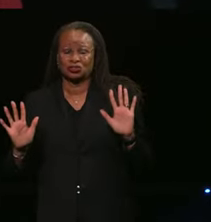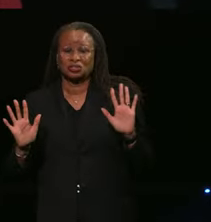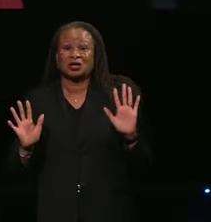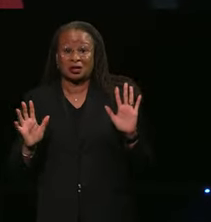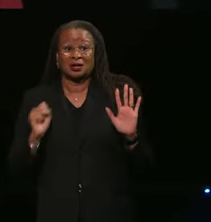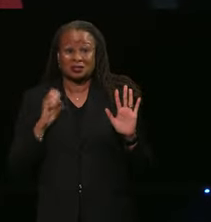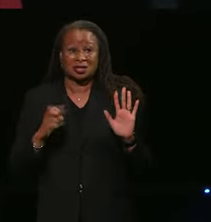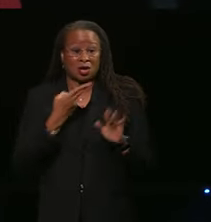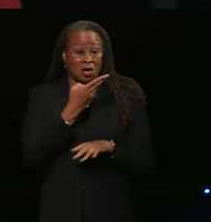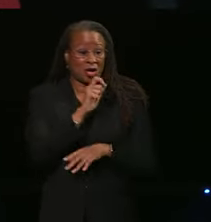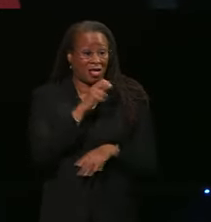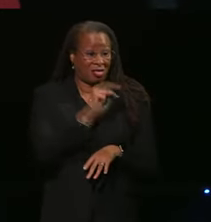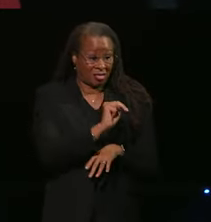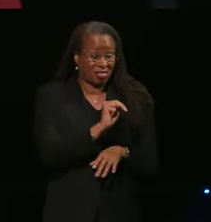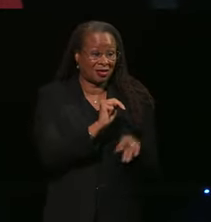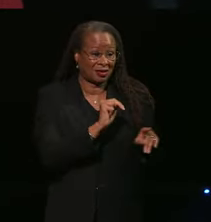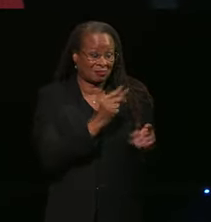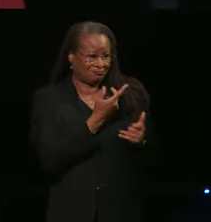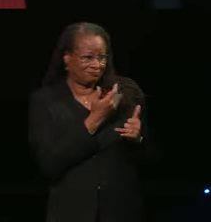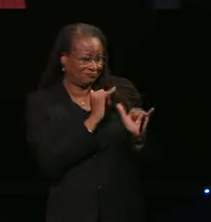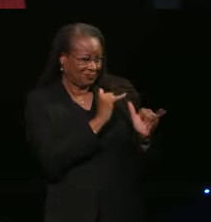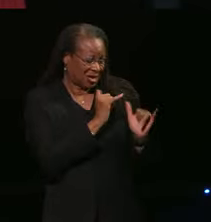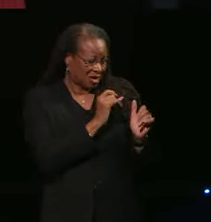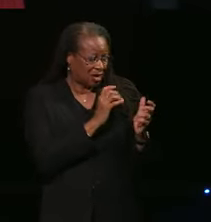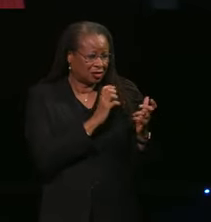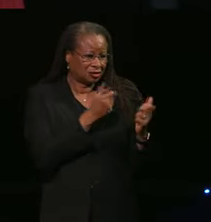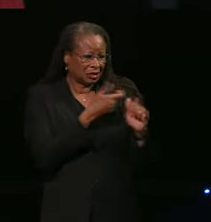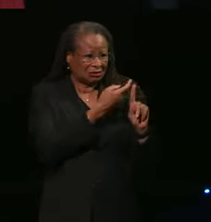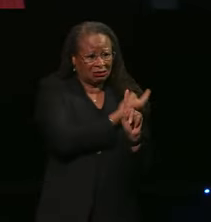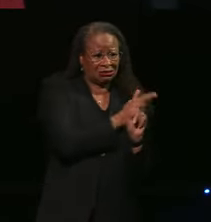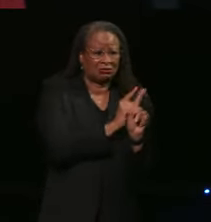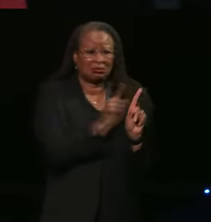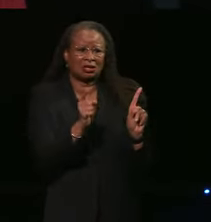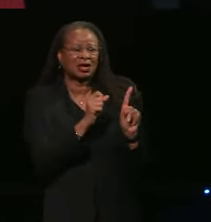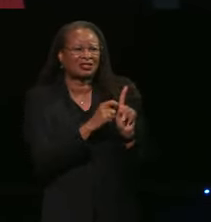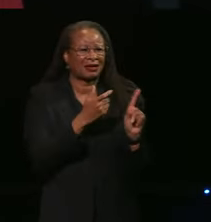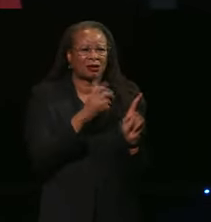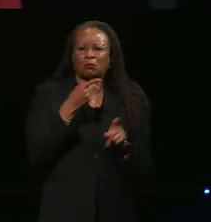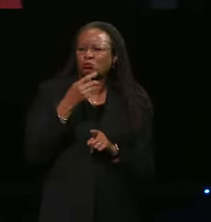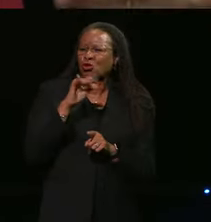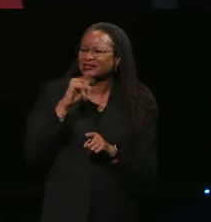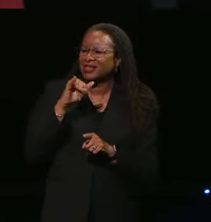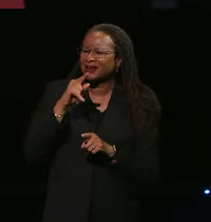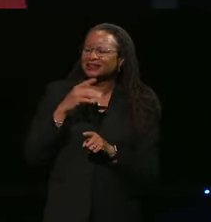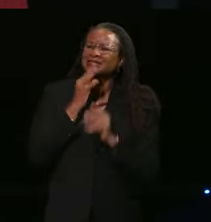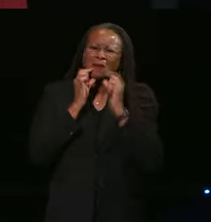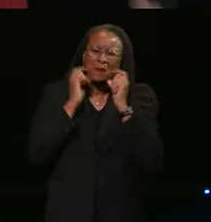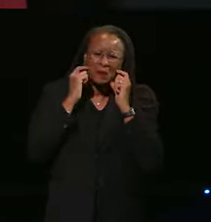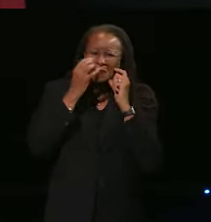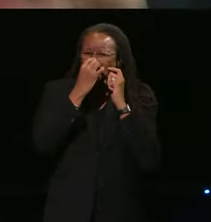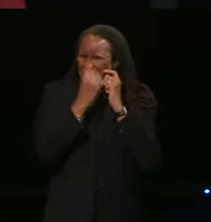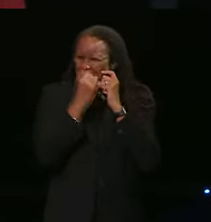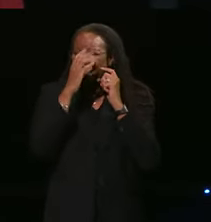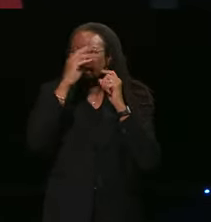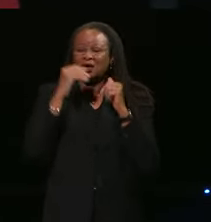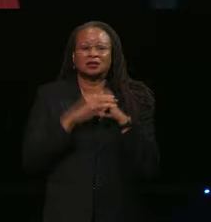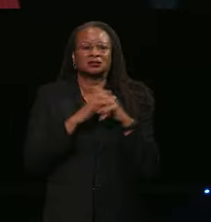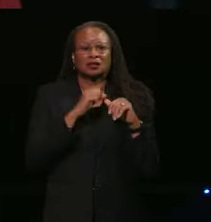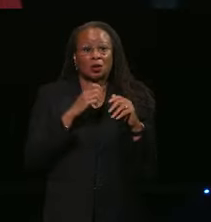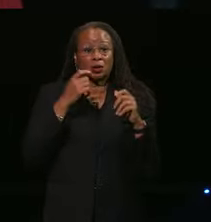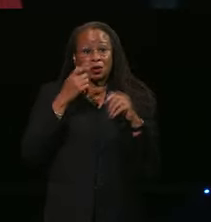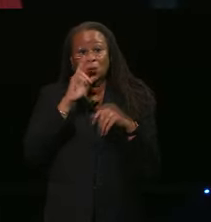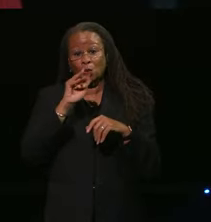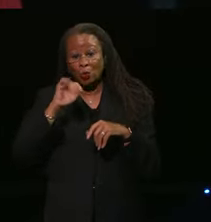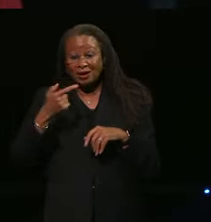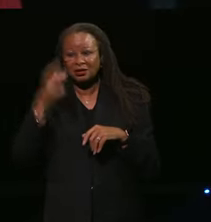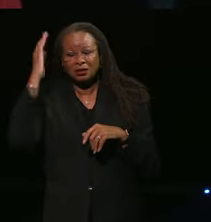So Helen and I were sort of trying to steer away maybe from too much on the prosthetic line, a wig. So we went to Guy, and Guy